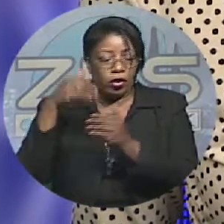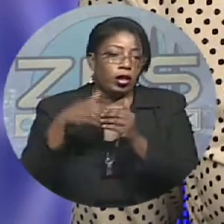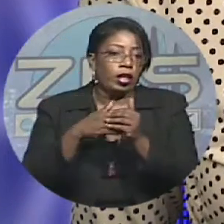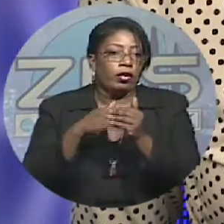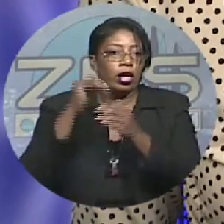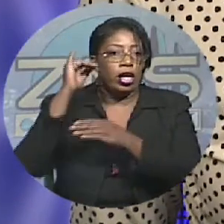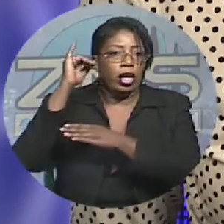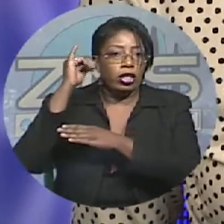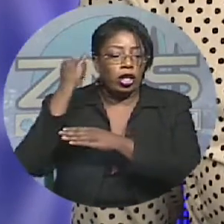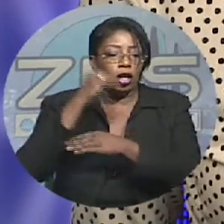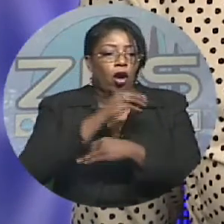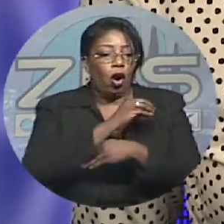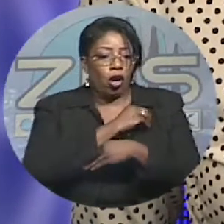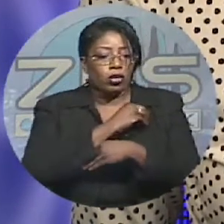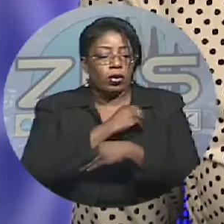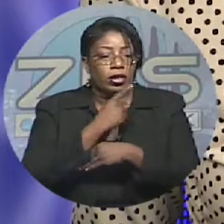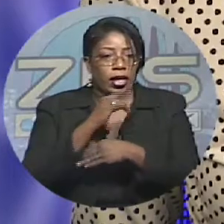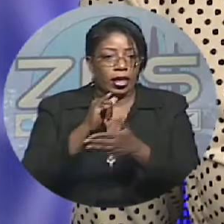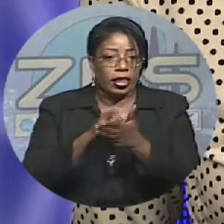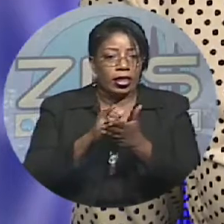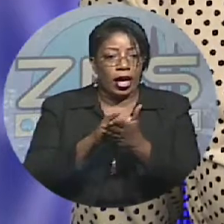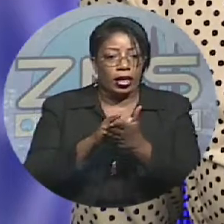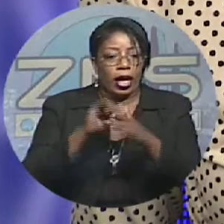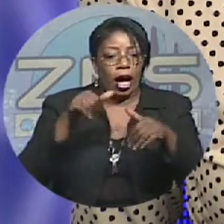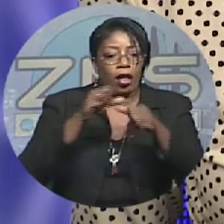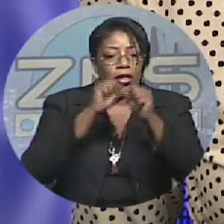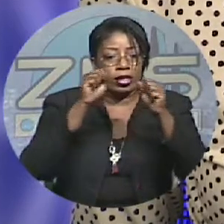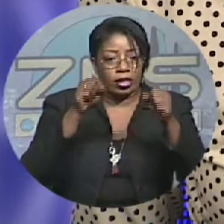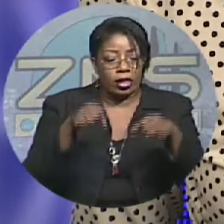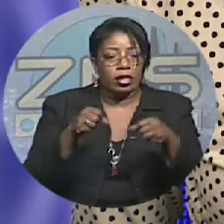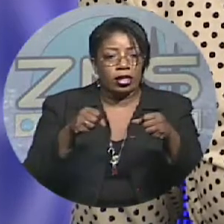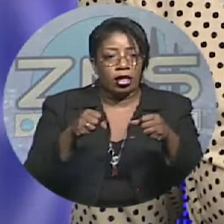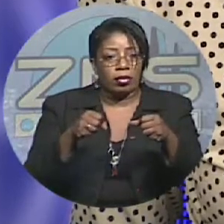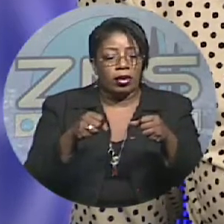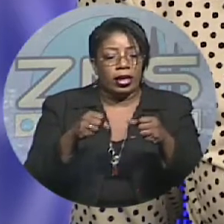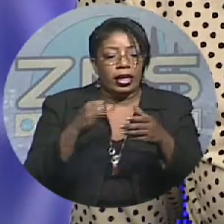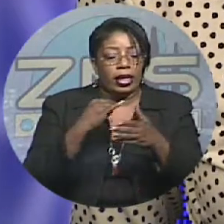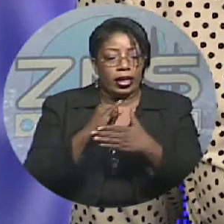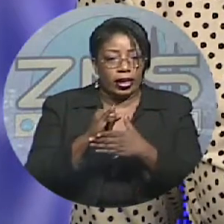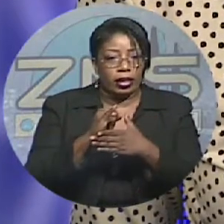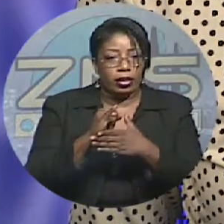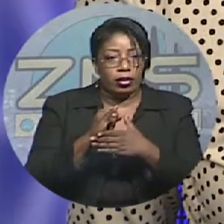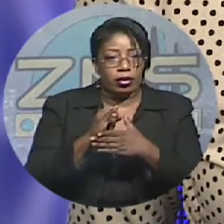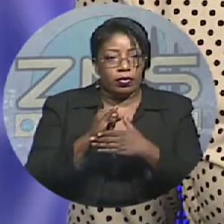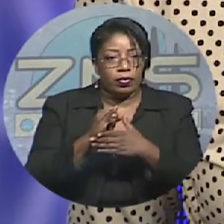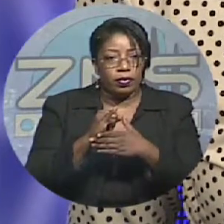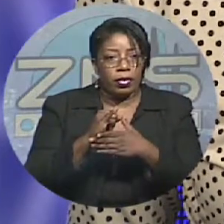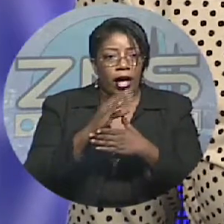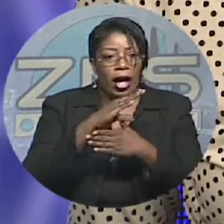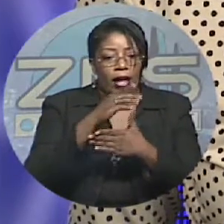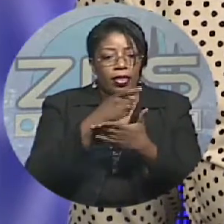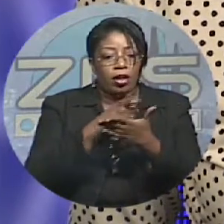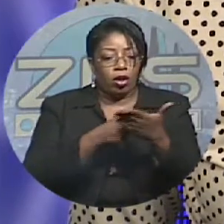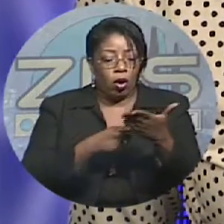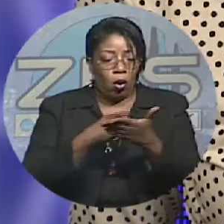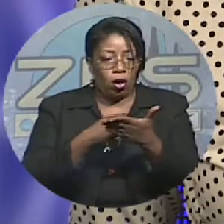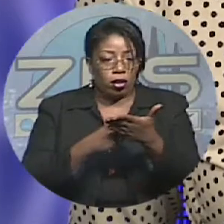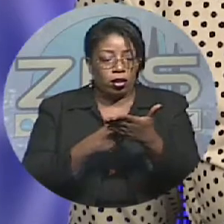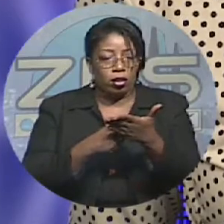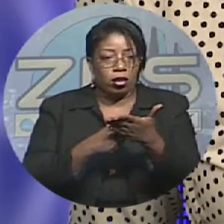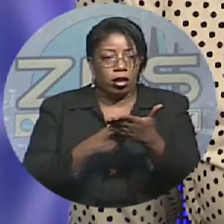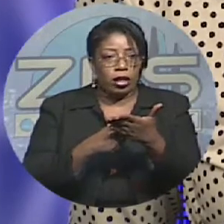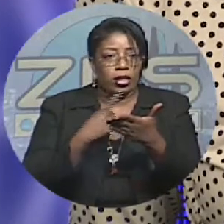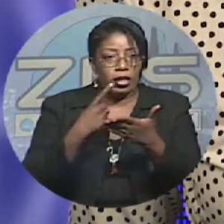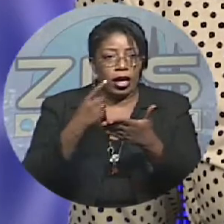Derek Osborne, it boils down to how the system is designed, the efficiency of its administration, and the cost structure that will determine